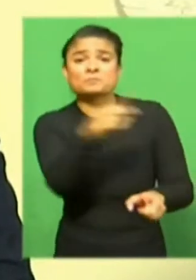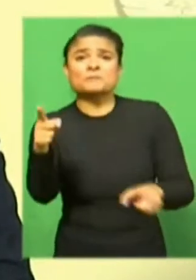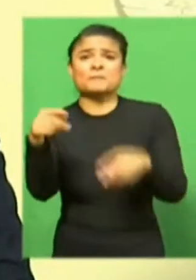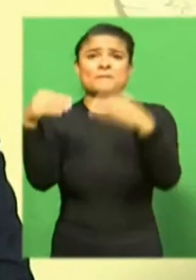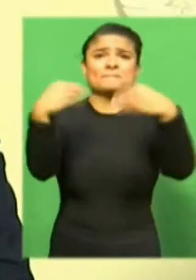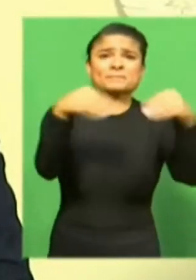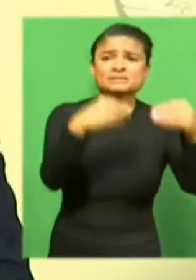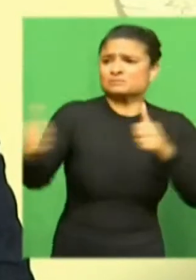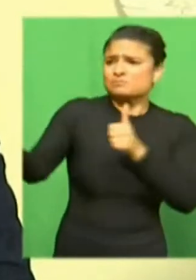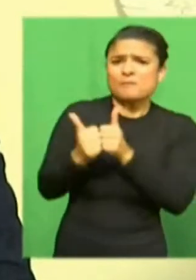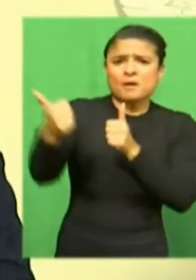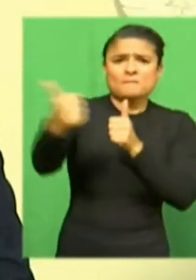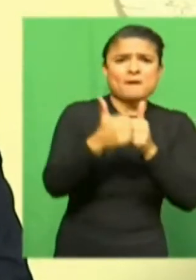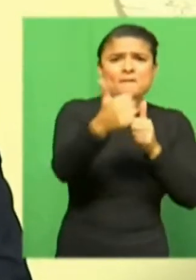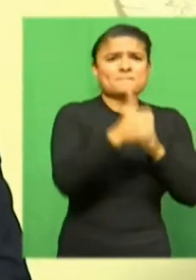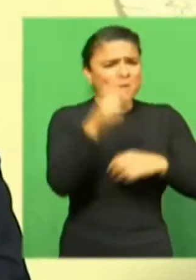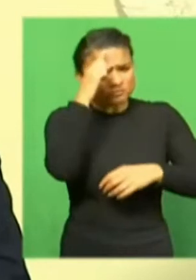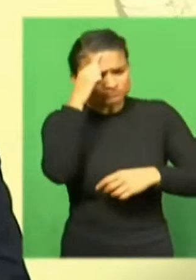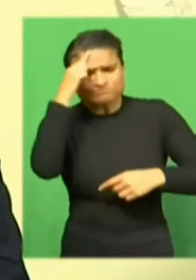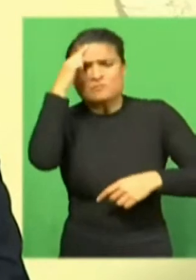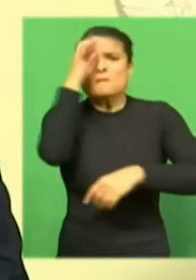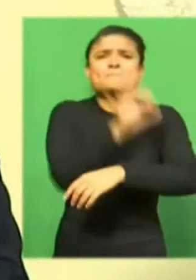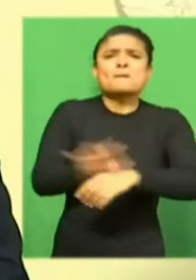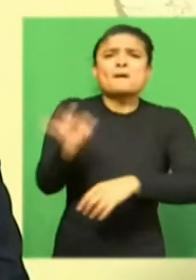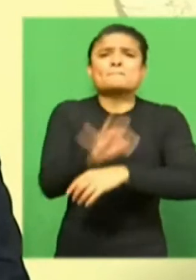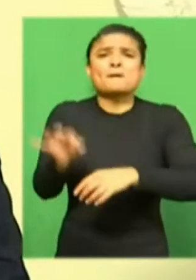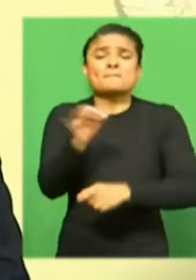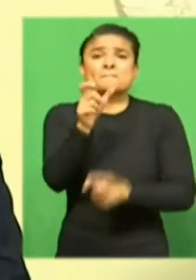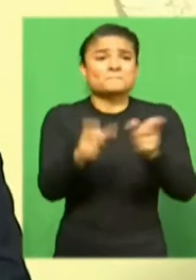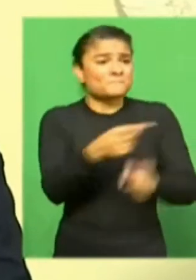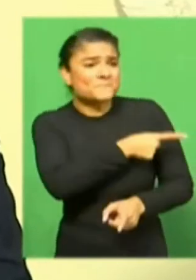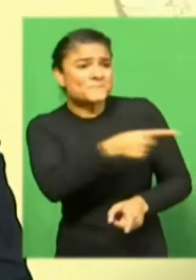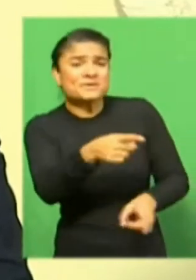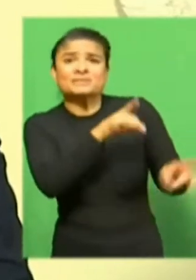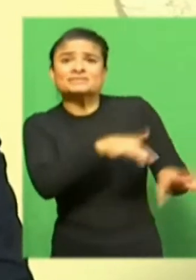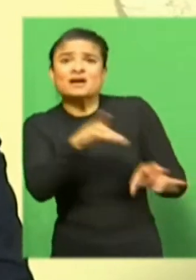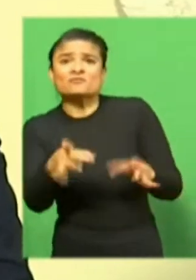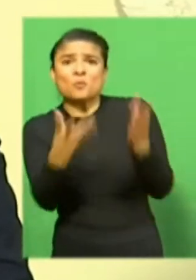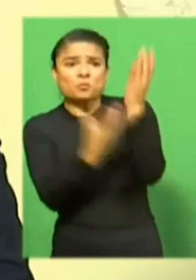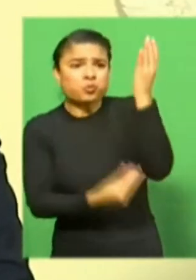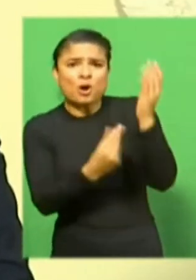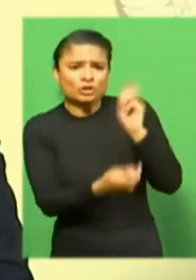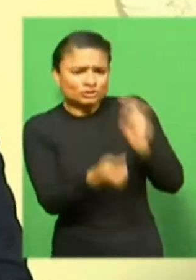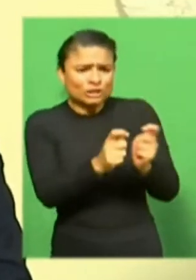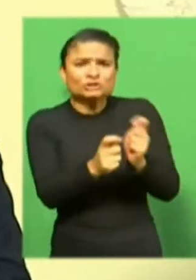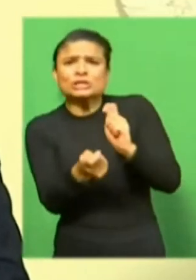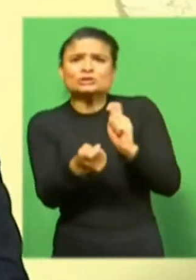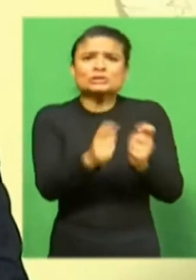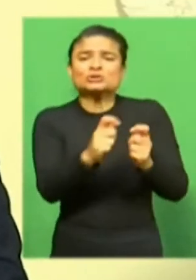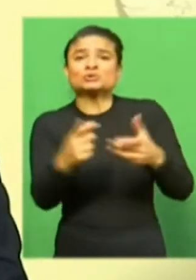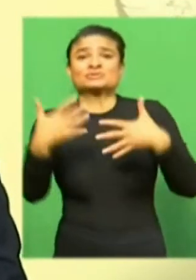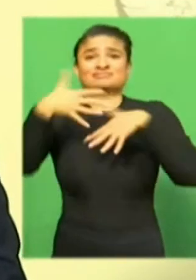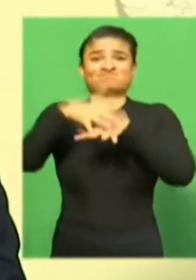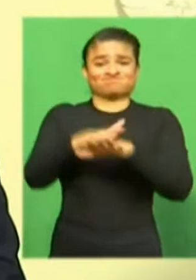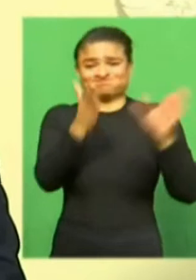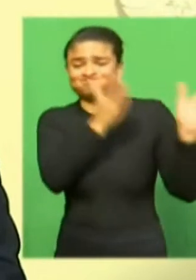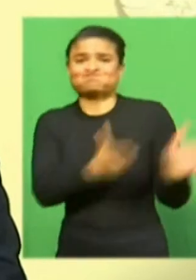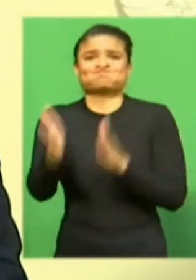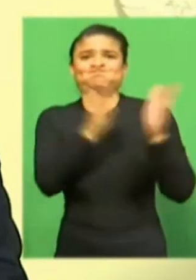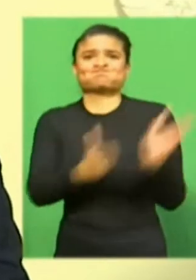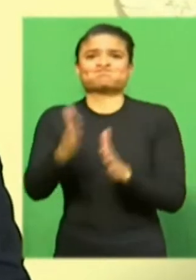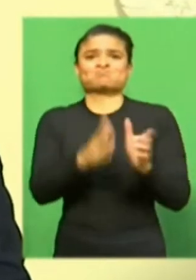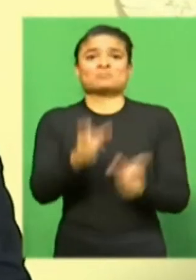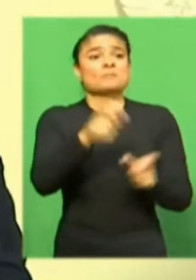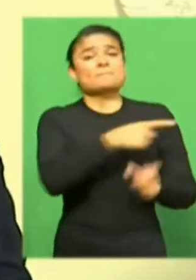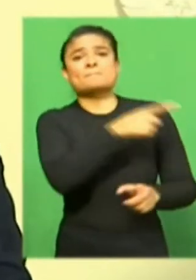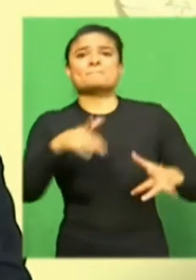poverty, accelerate the implementation of reforms, drive inclusive growth, and create jobs.